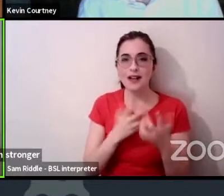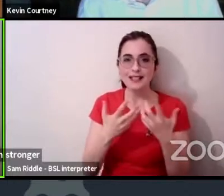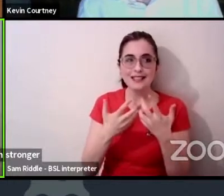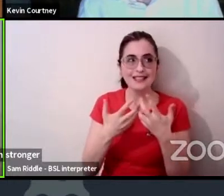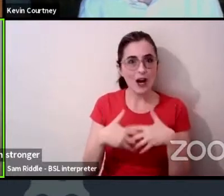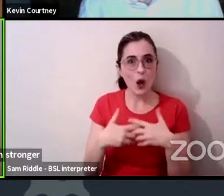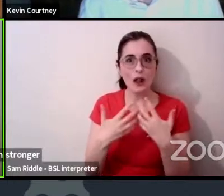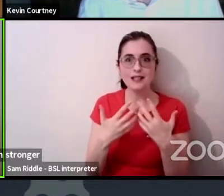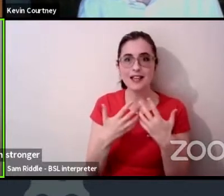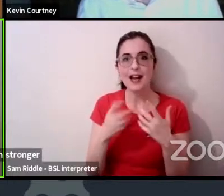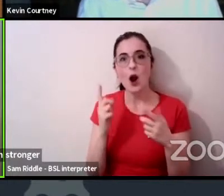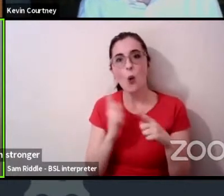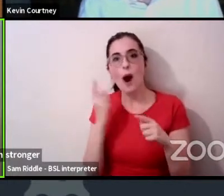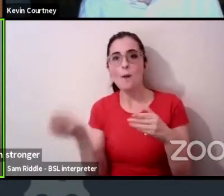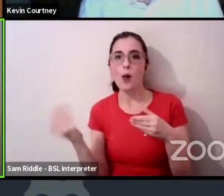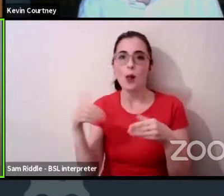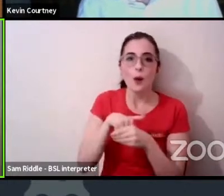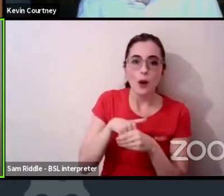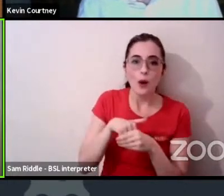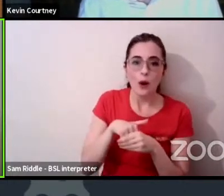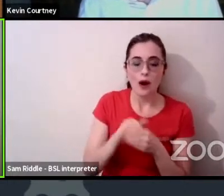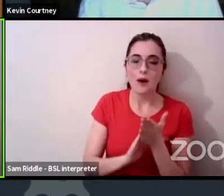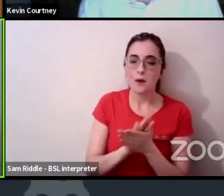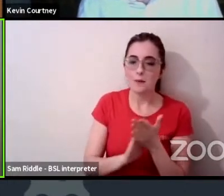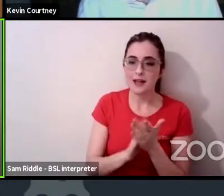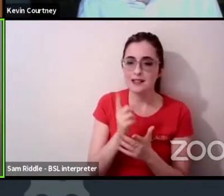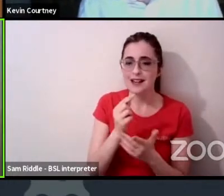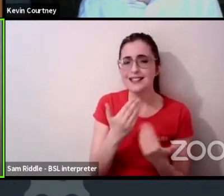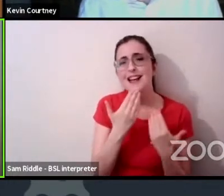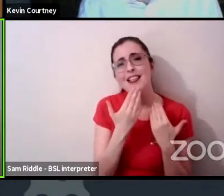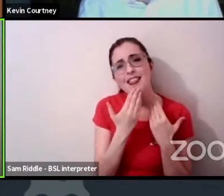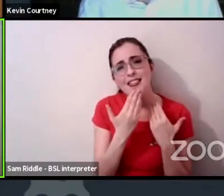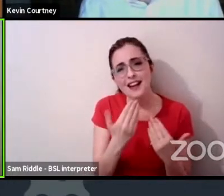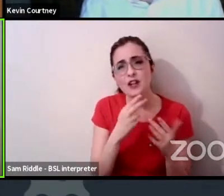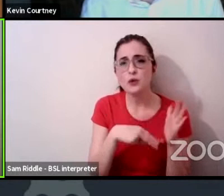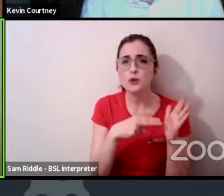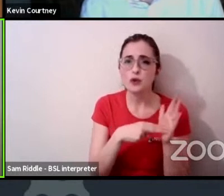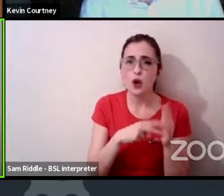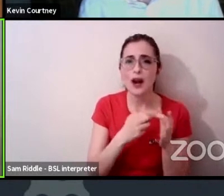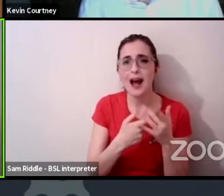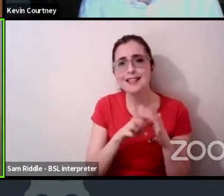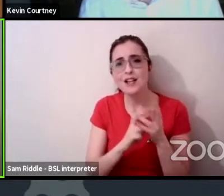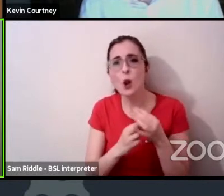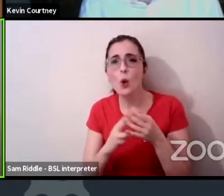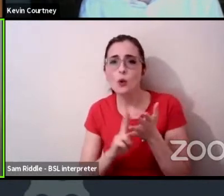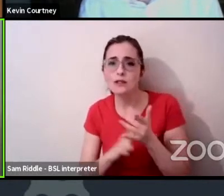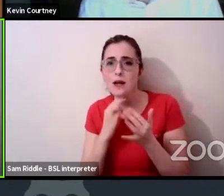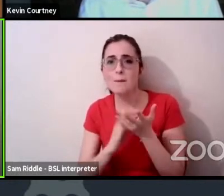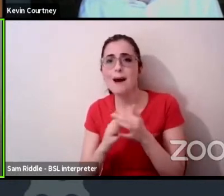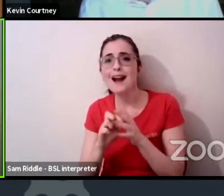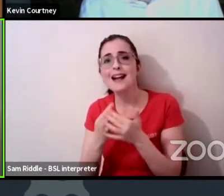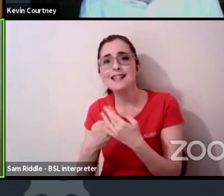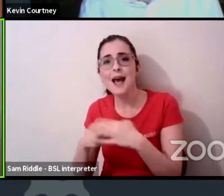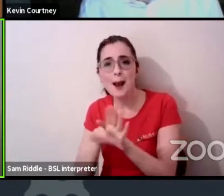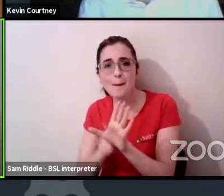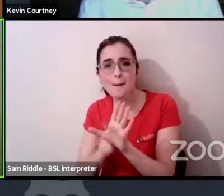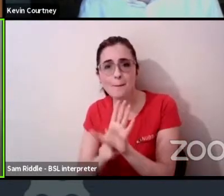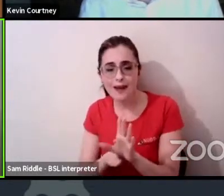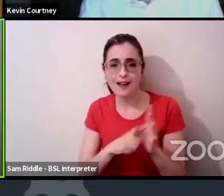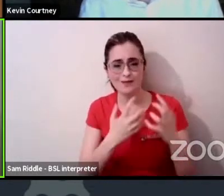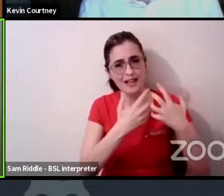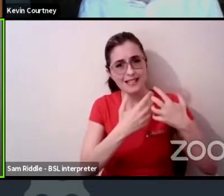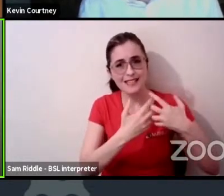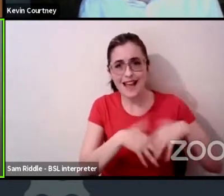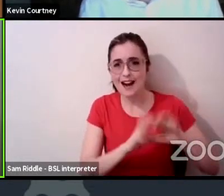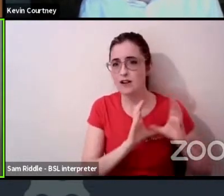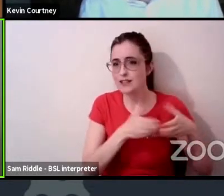technology, straight back in. And that actually gives me a chance to say thank you to John, Andy, Lawson, Dave, Mike and Amy, the people who've been doing the